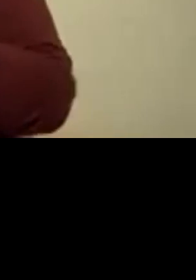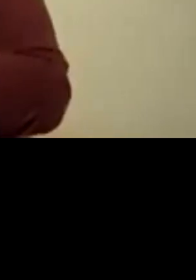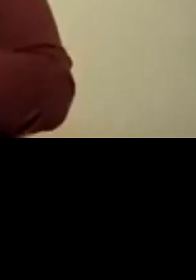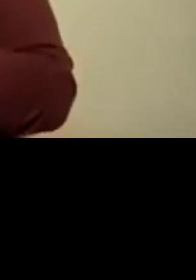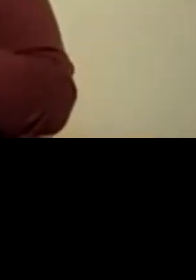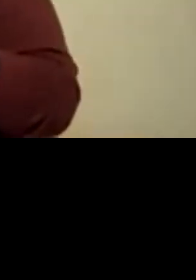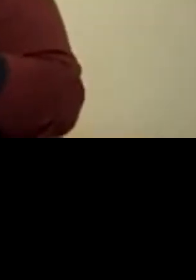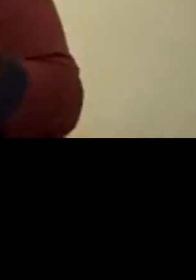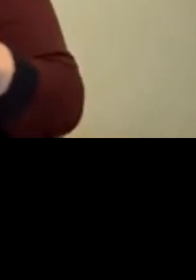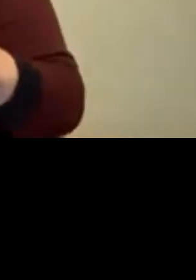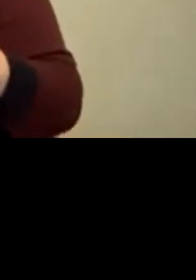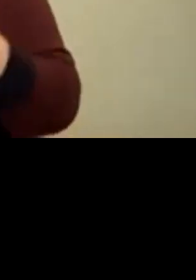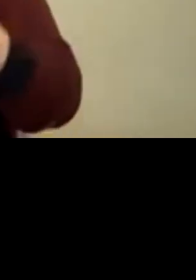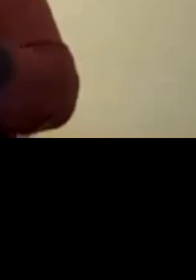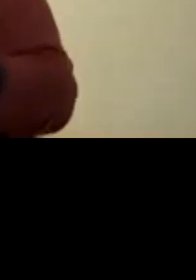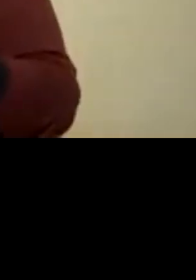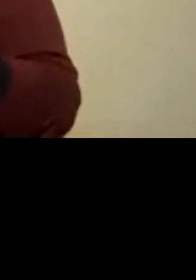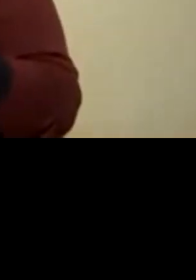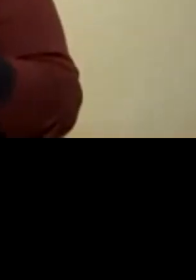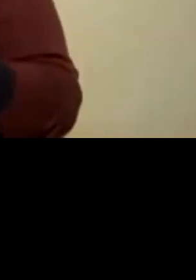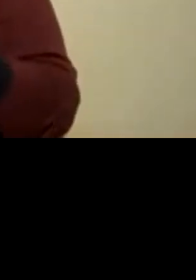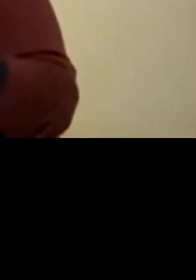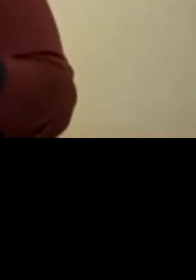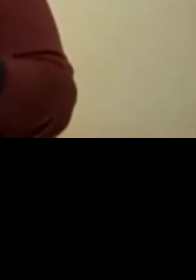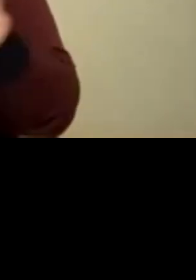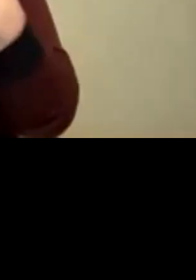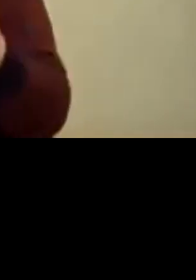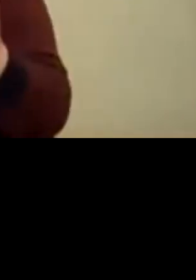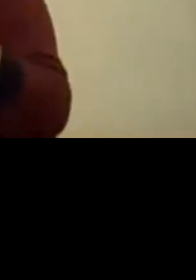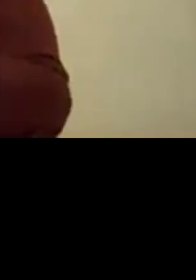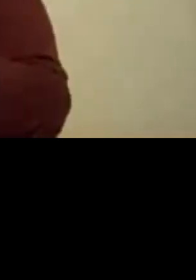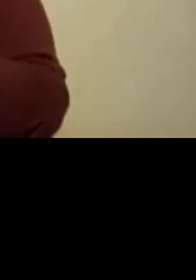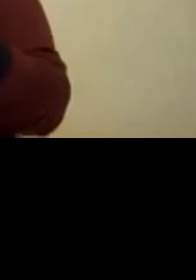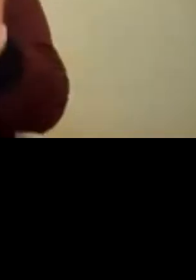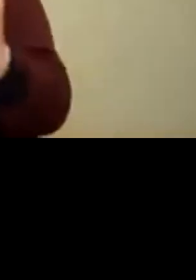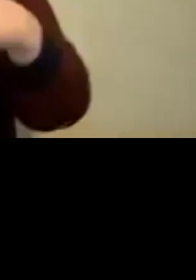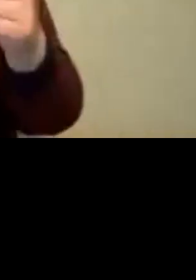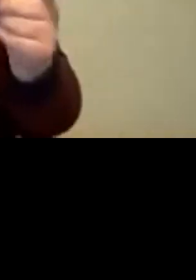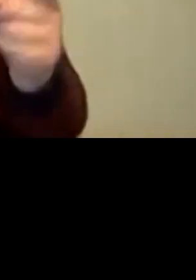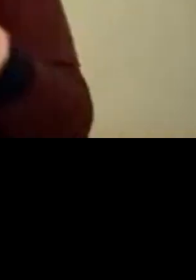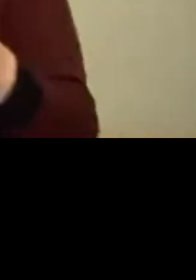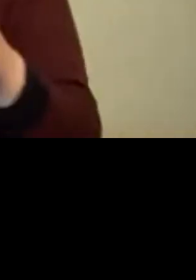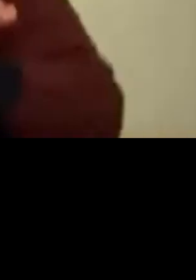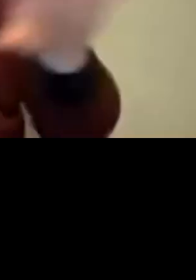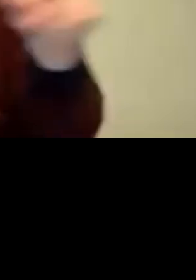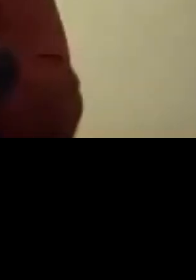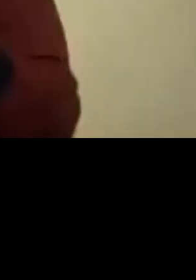very aware of. So in our recruitment, we don't use the word